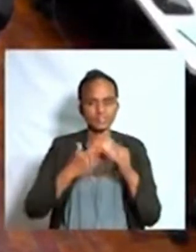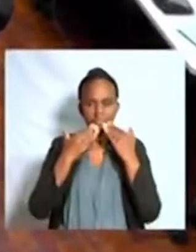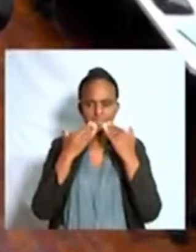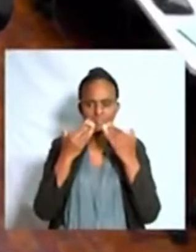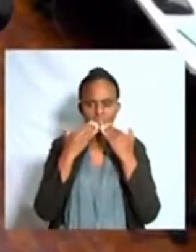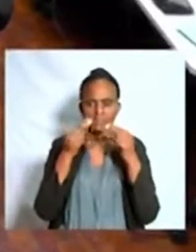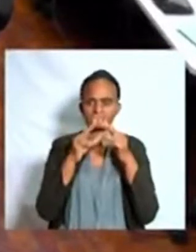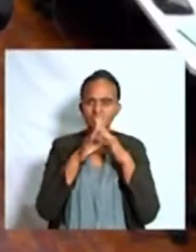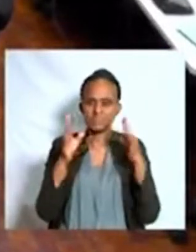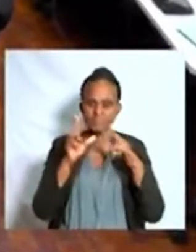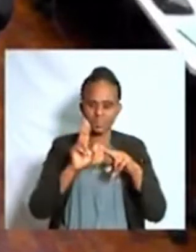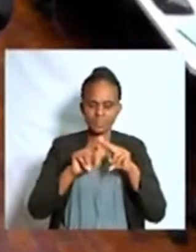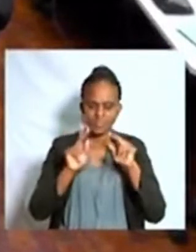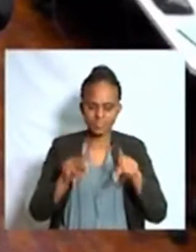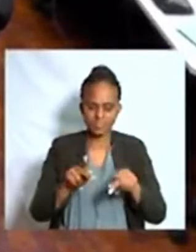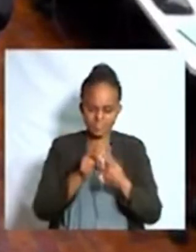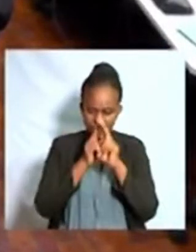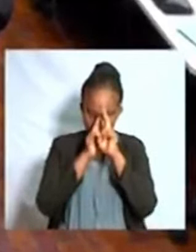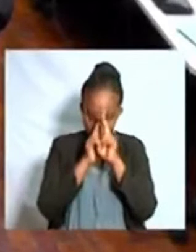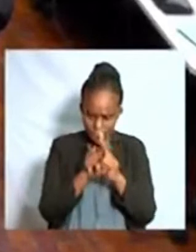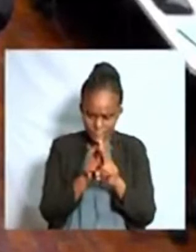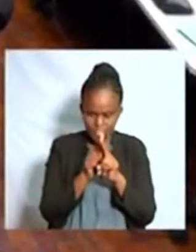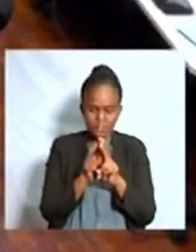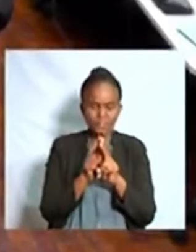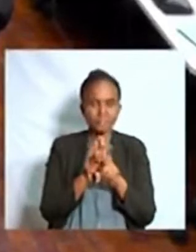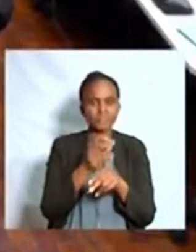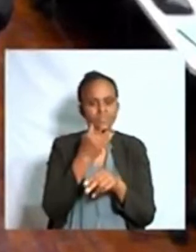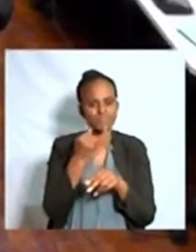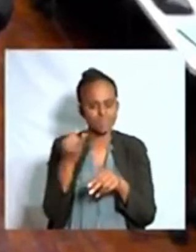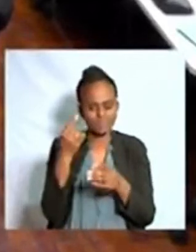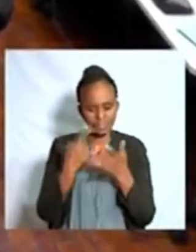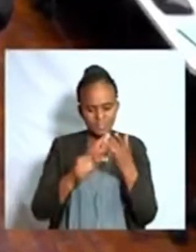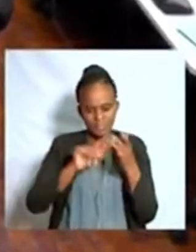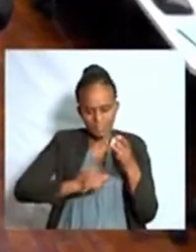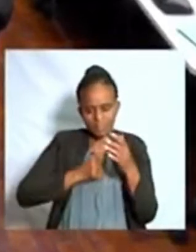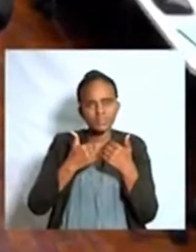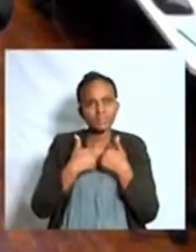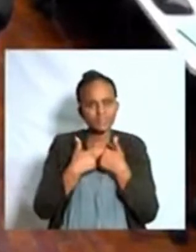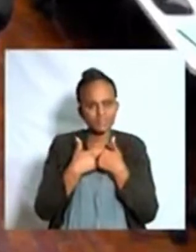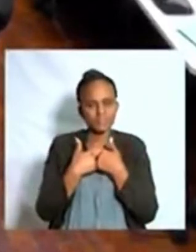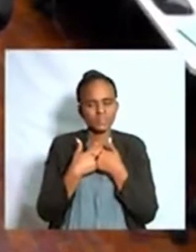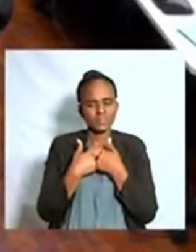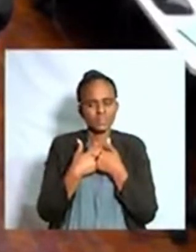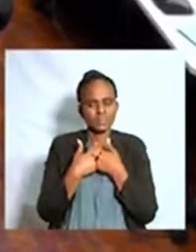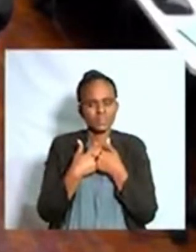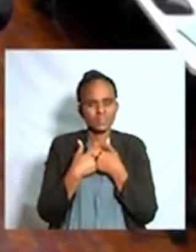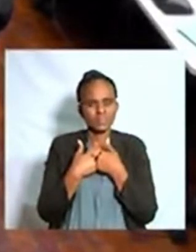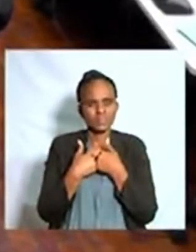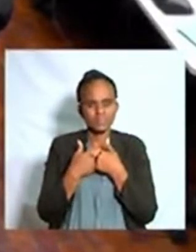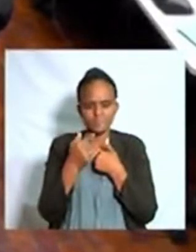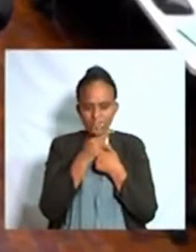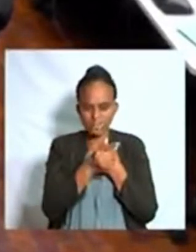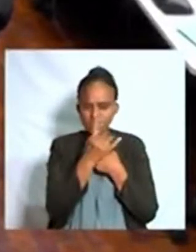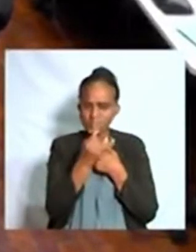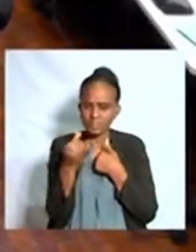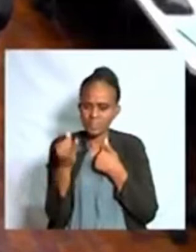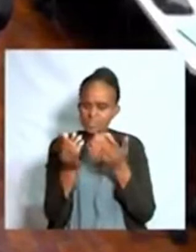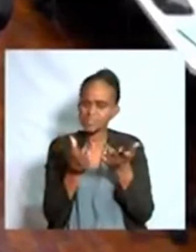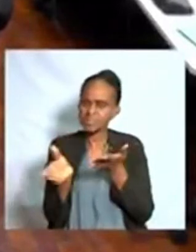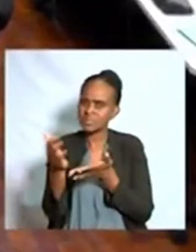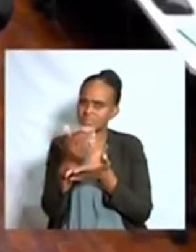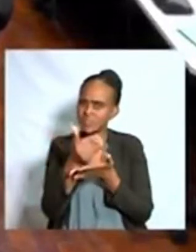Through the chair, Honorable, the pressure we had in 2021 was the issue of correcting money